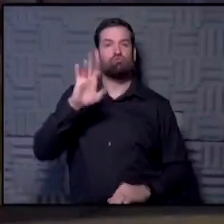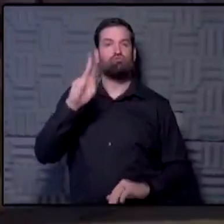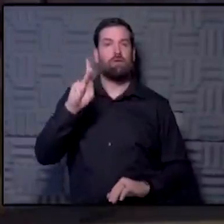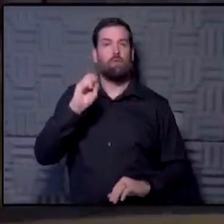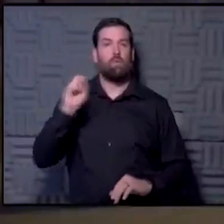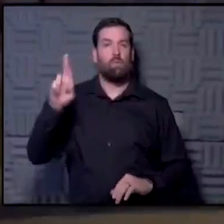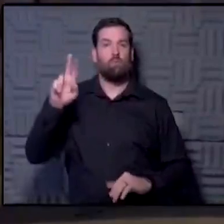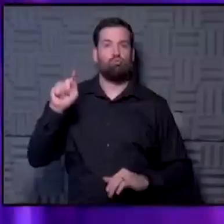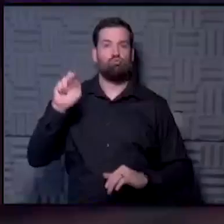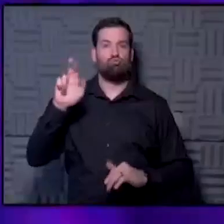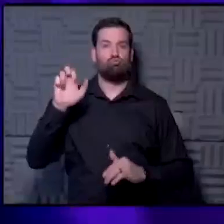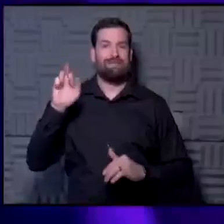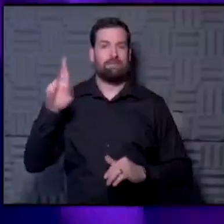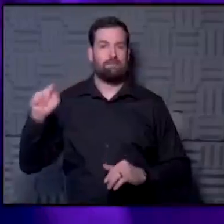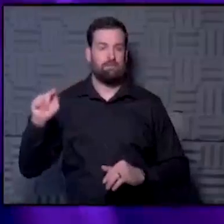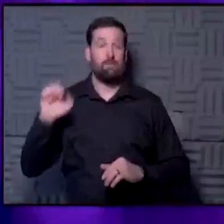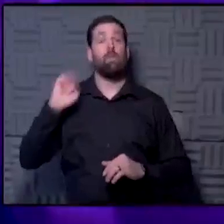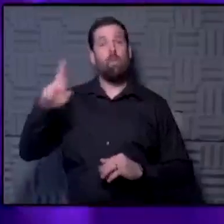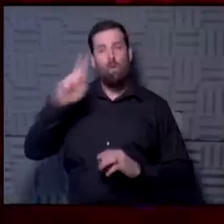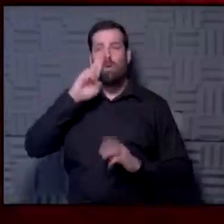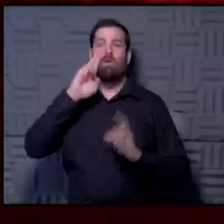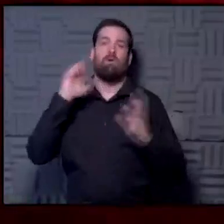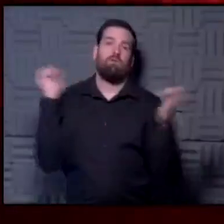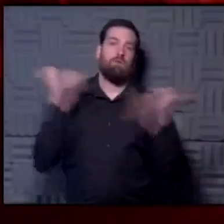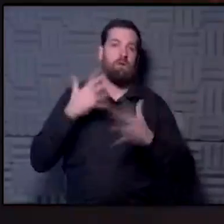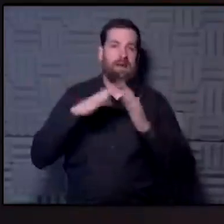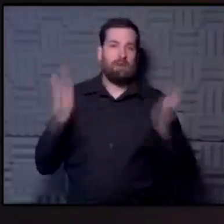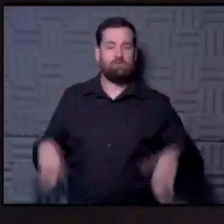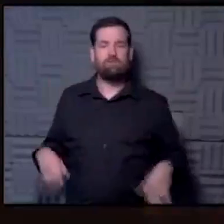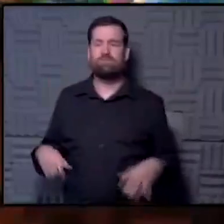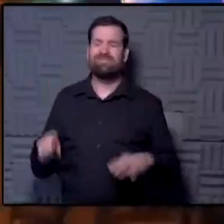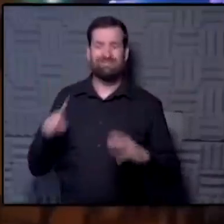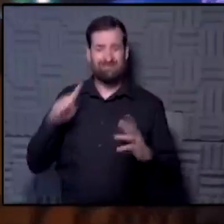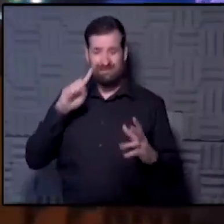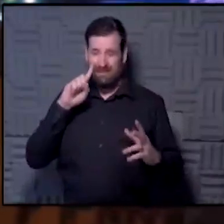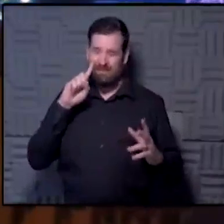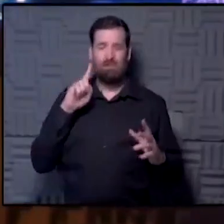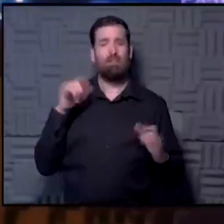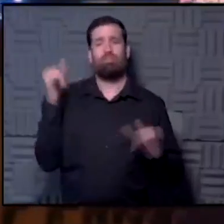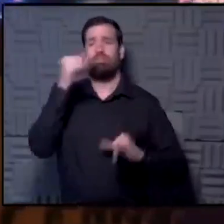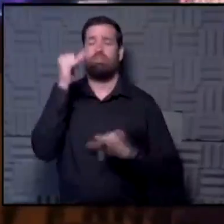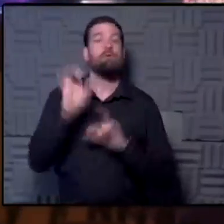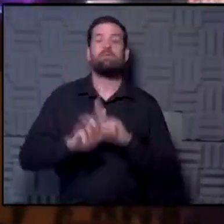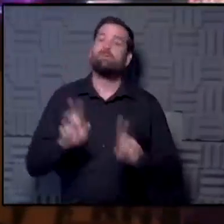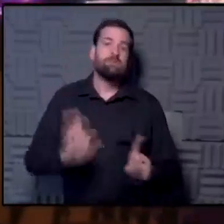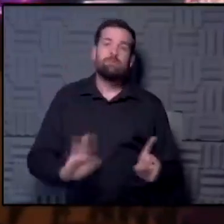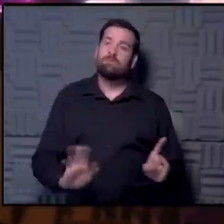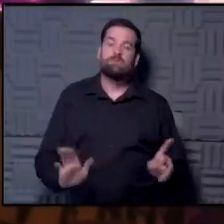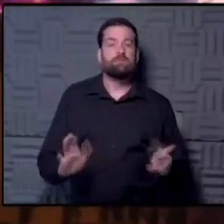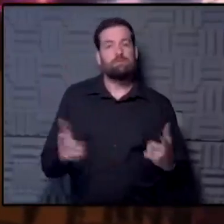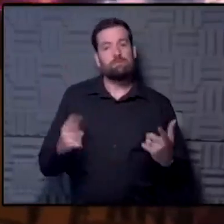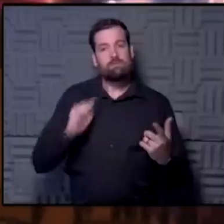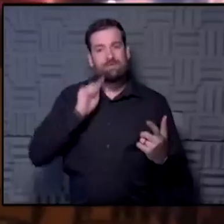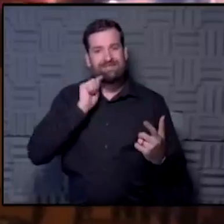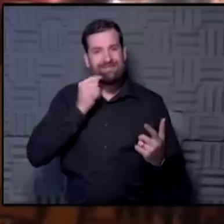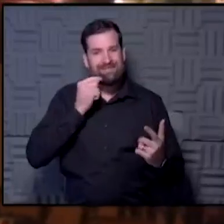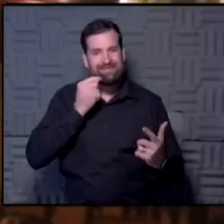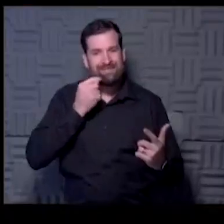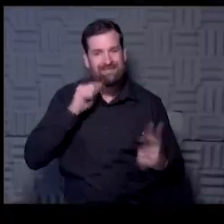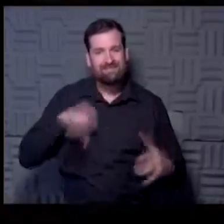house. Now, you may think that this is a reach, but folks, this is not a reach. This is no more,